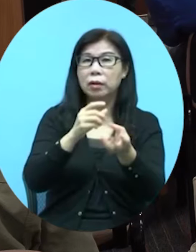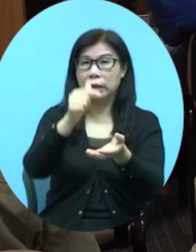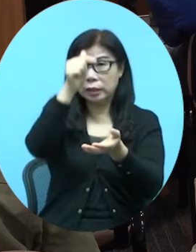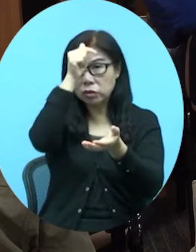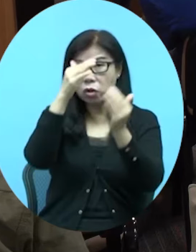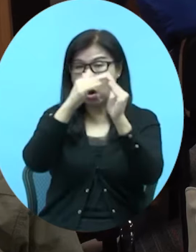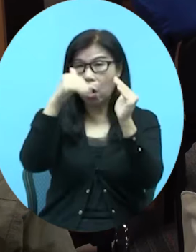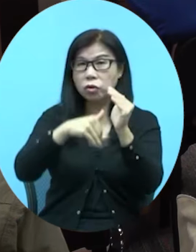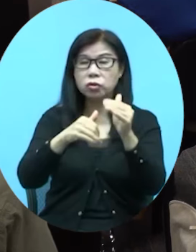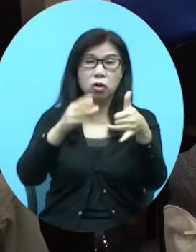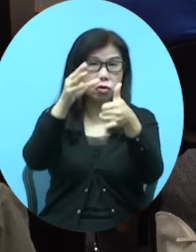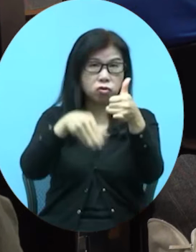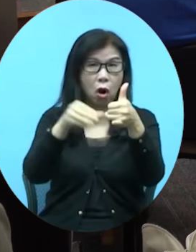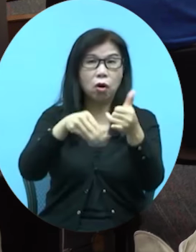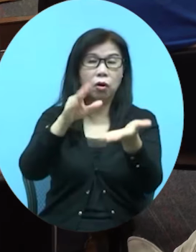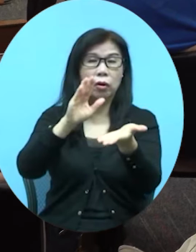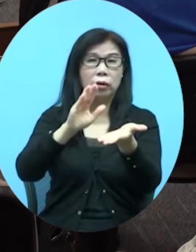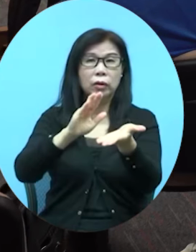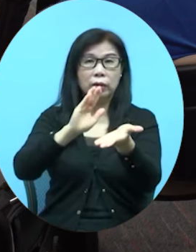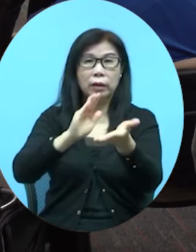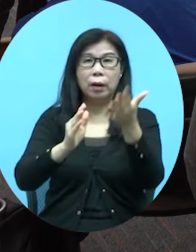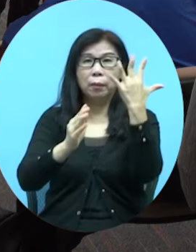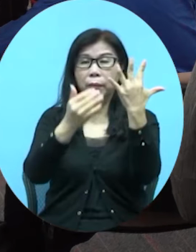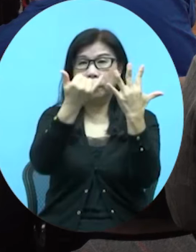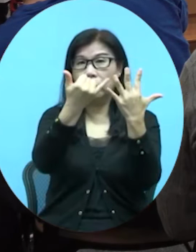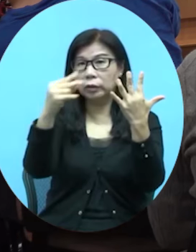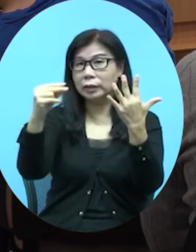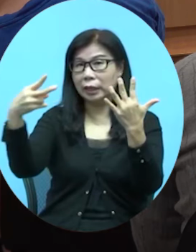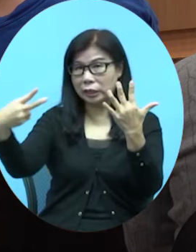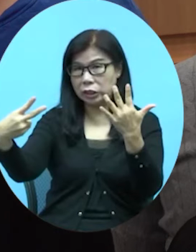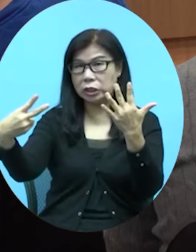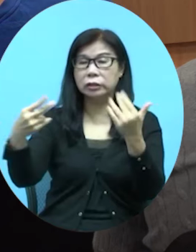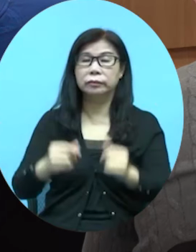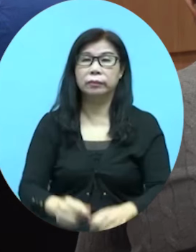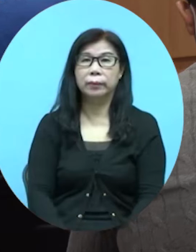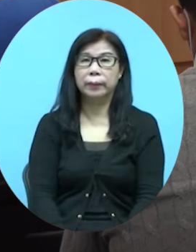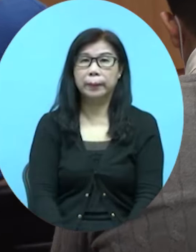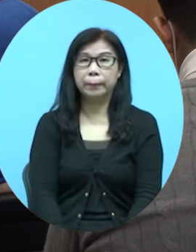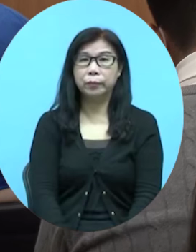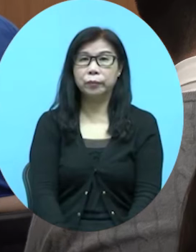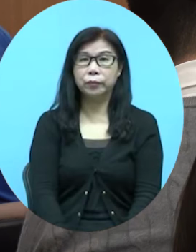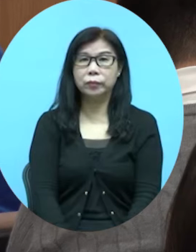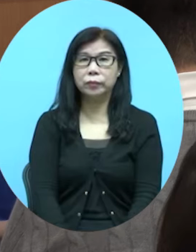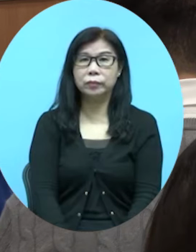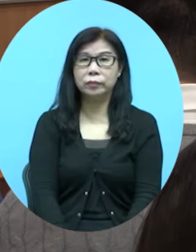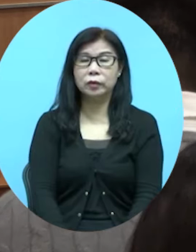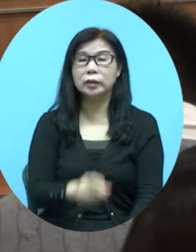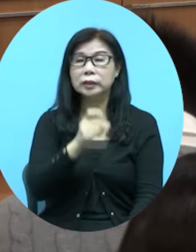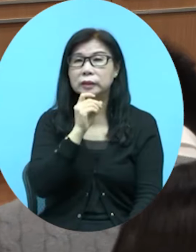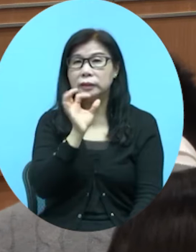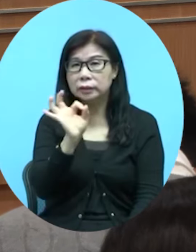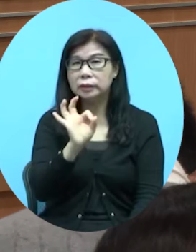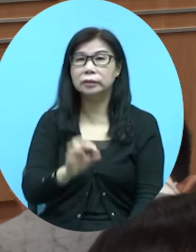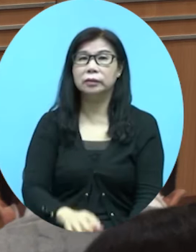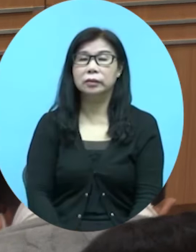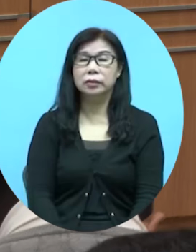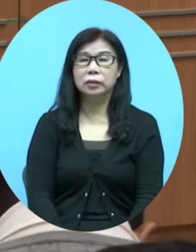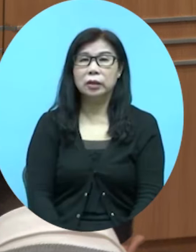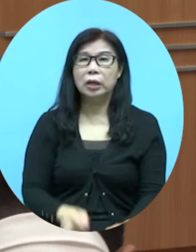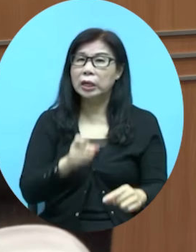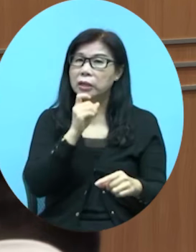5672 like is there a risk that there's an infection chain